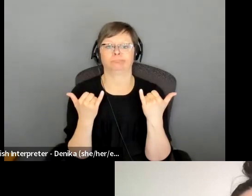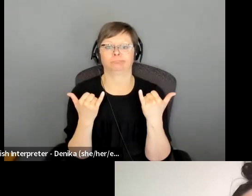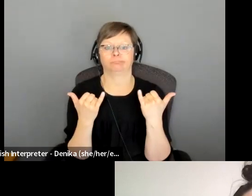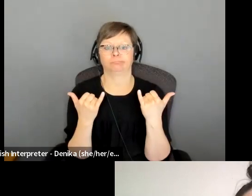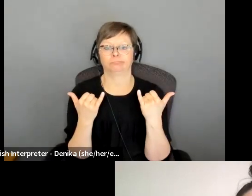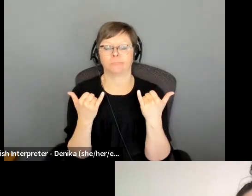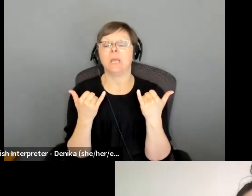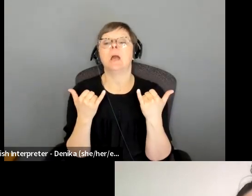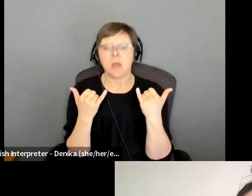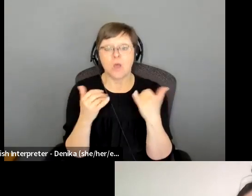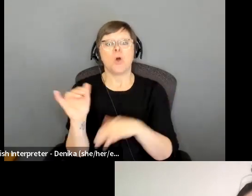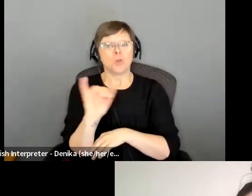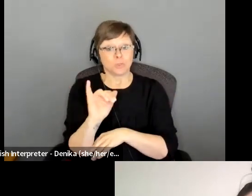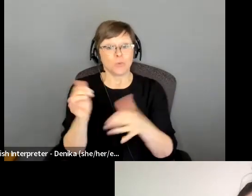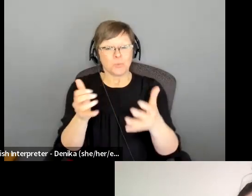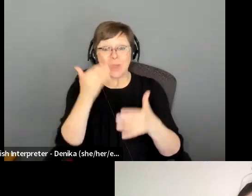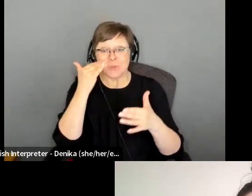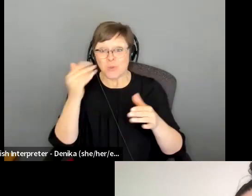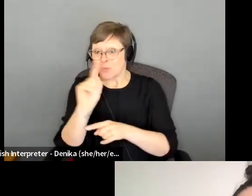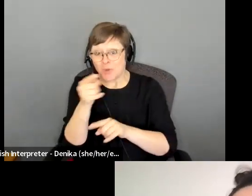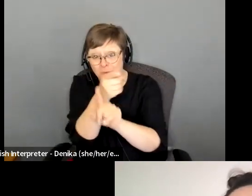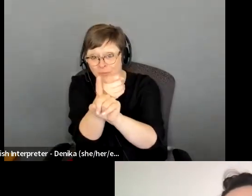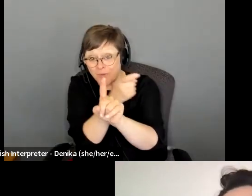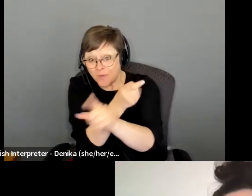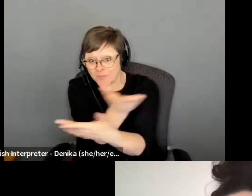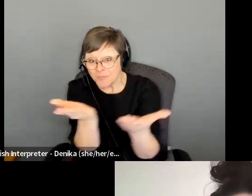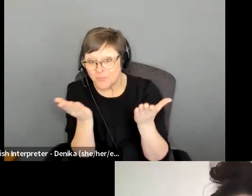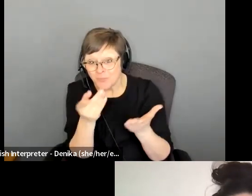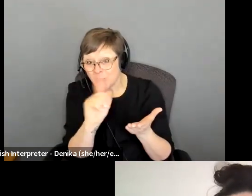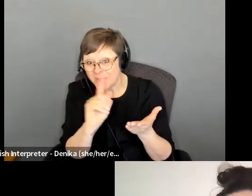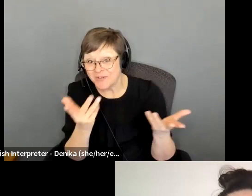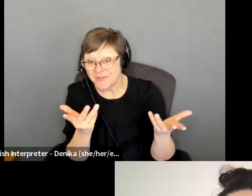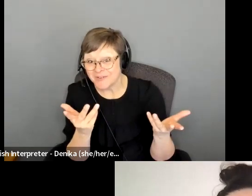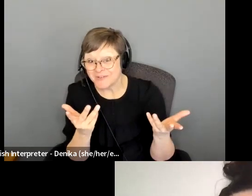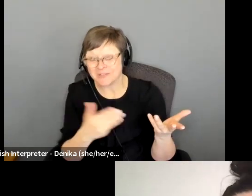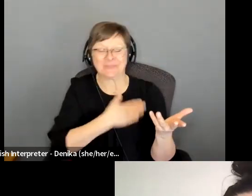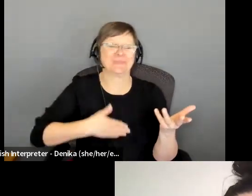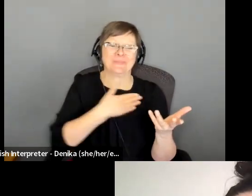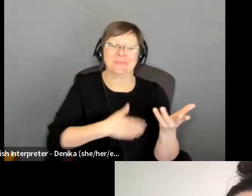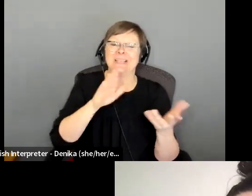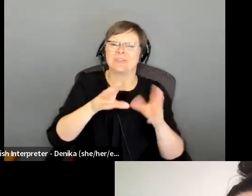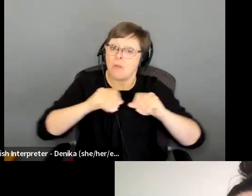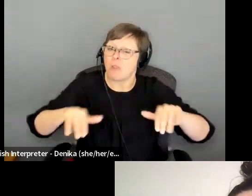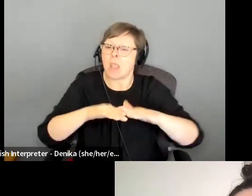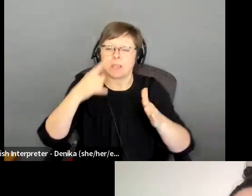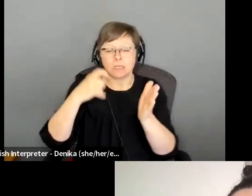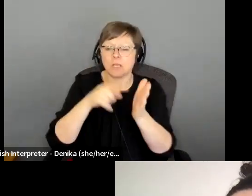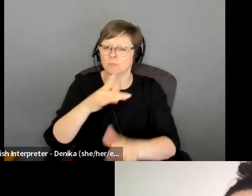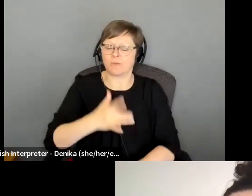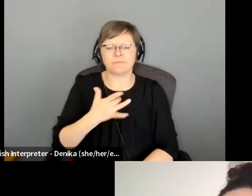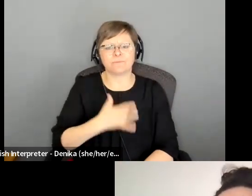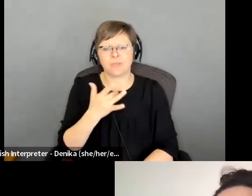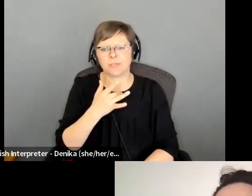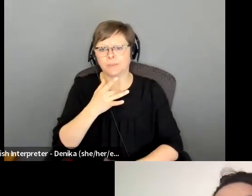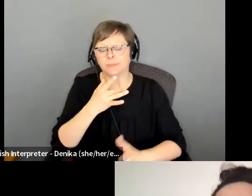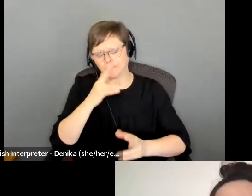end, we'd also love to know where folks are joining us from. So we invite you to put any land acknowledgement that feels right to you into the